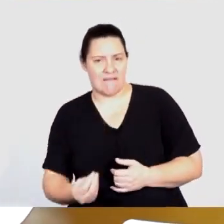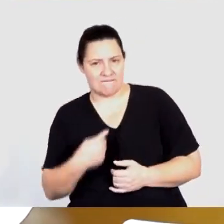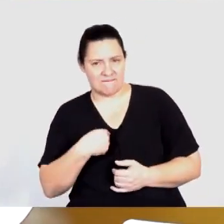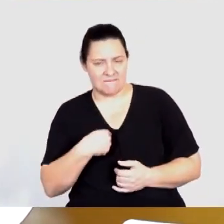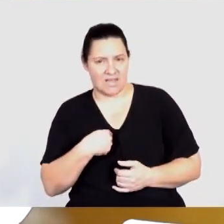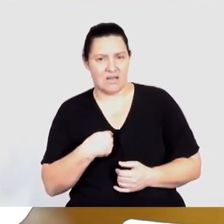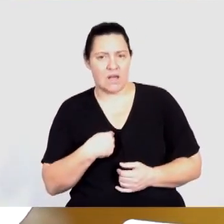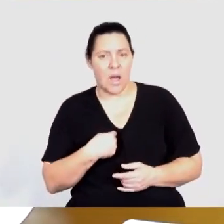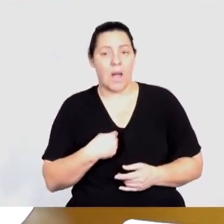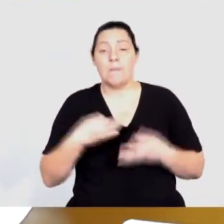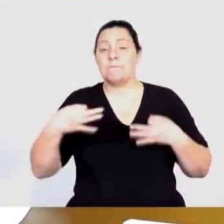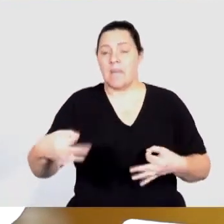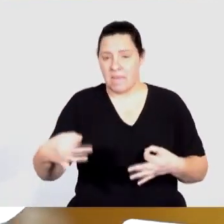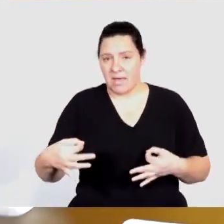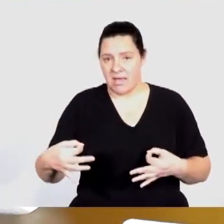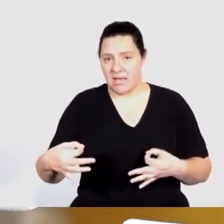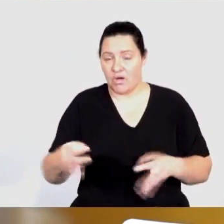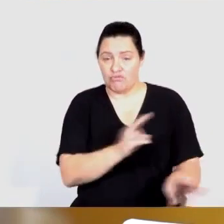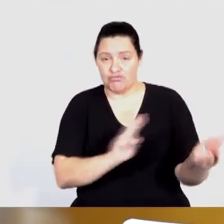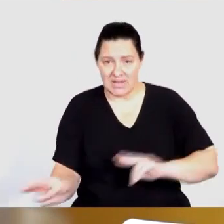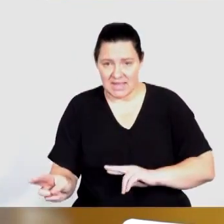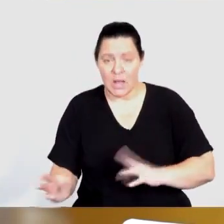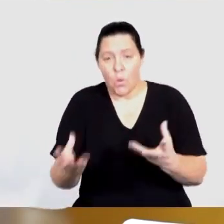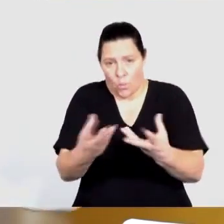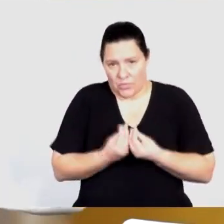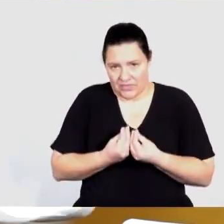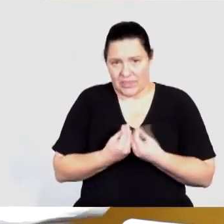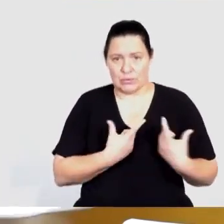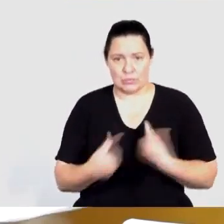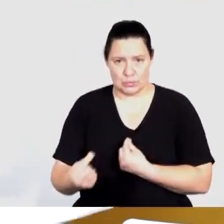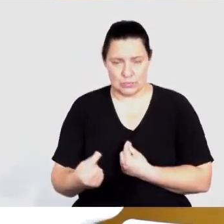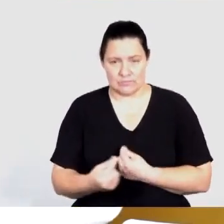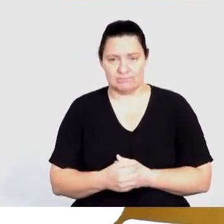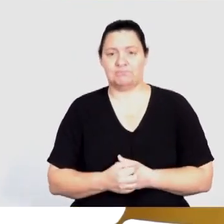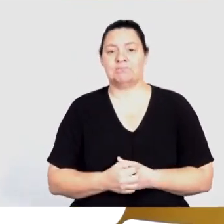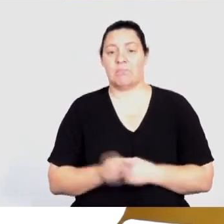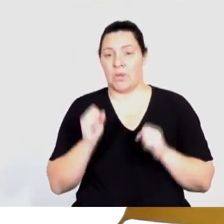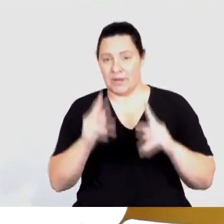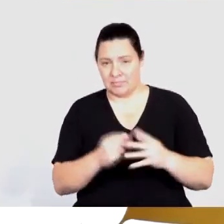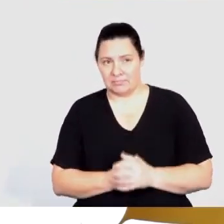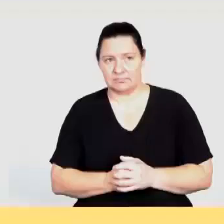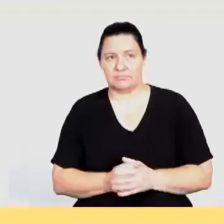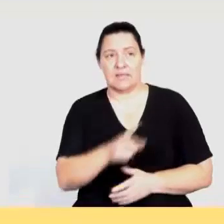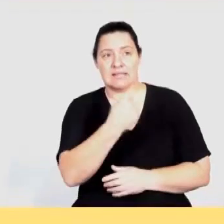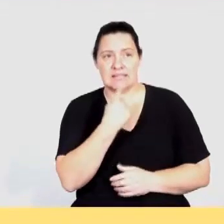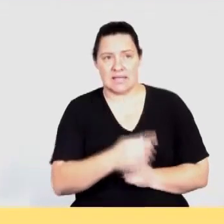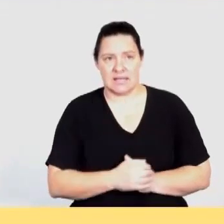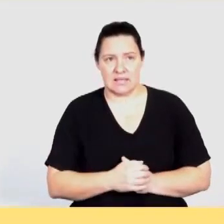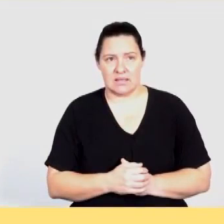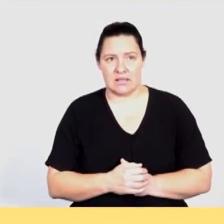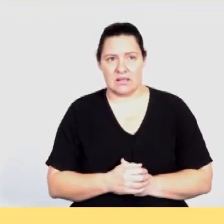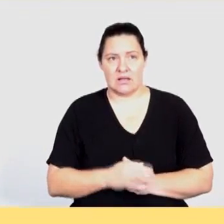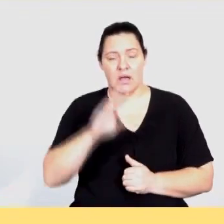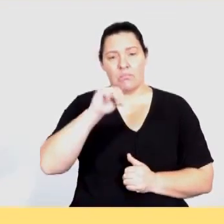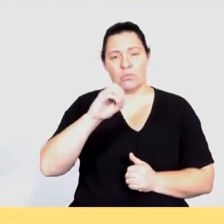here with me, and please have your paper, and I want you to do this particular question with me. All right? Now, it